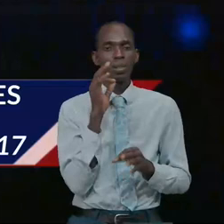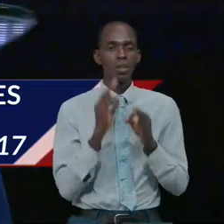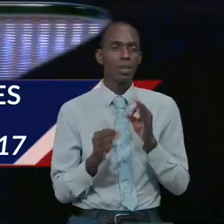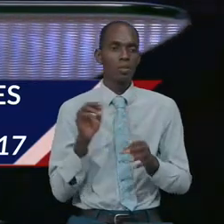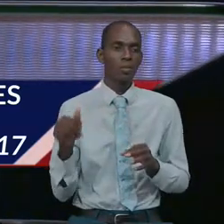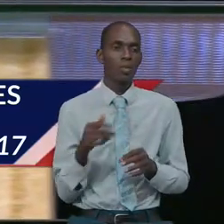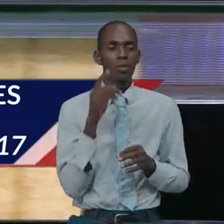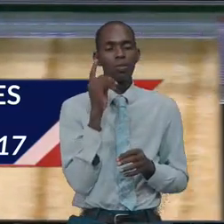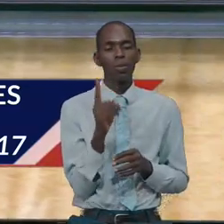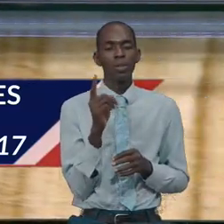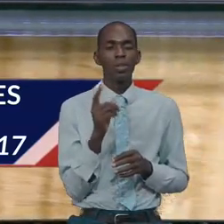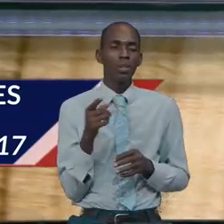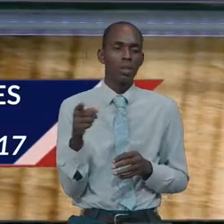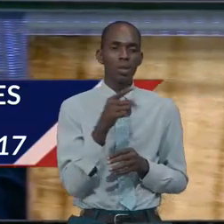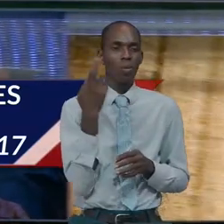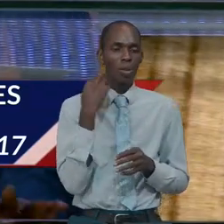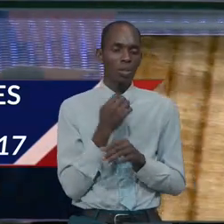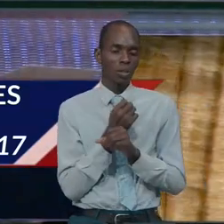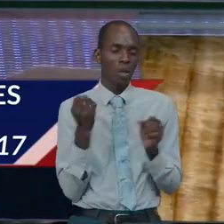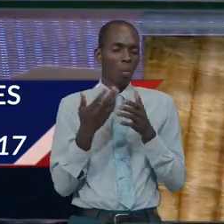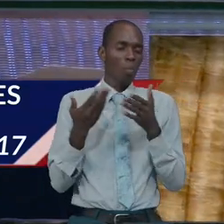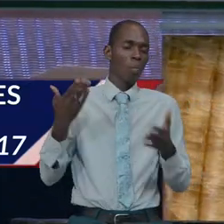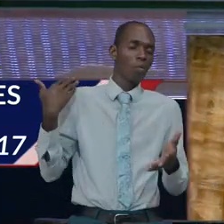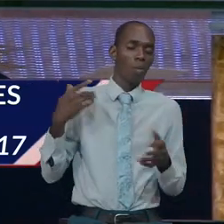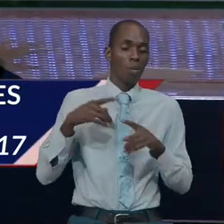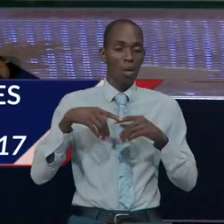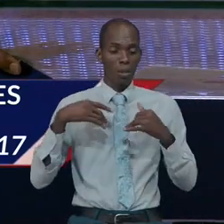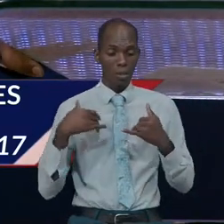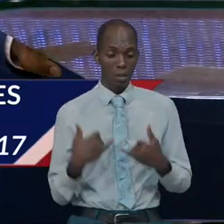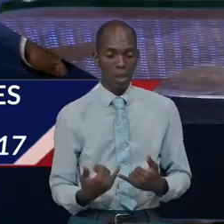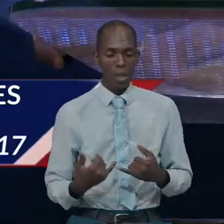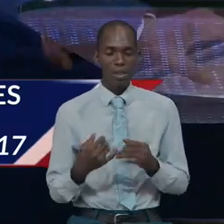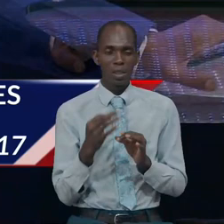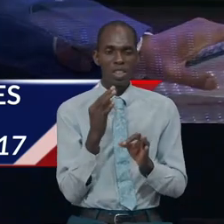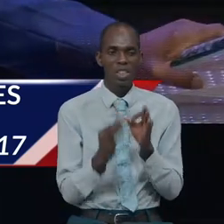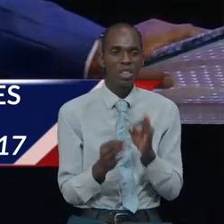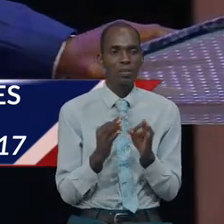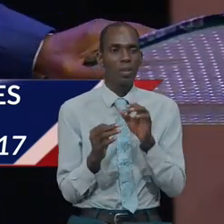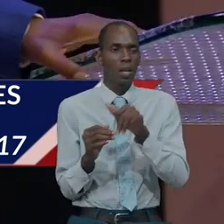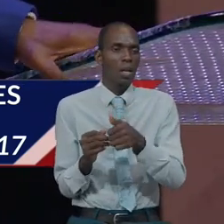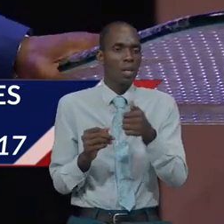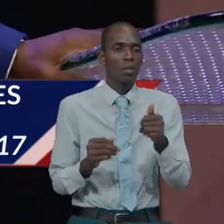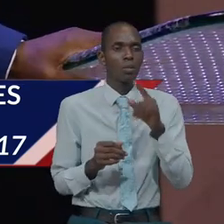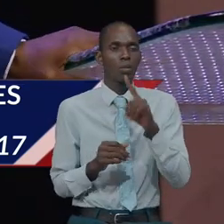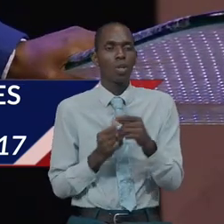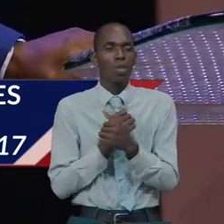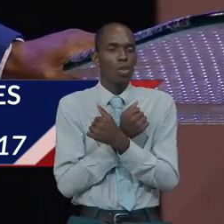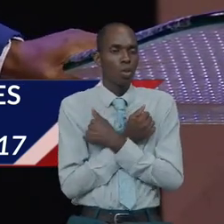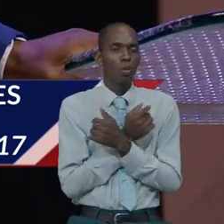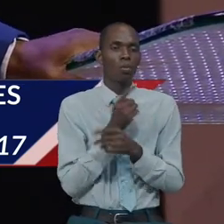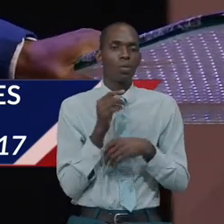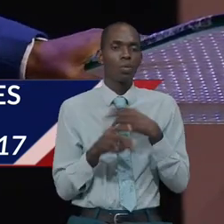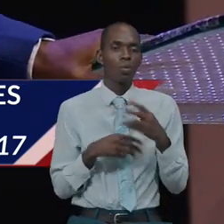If any man, he was saved before, but now if any man love the world,